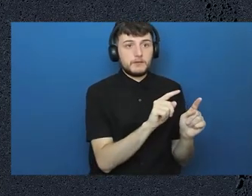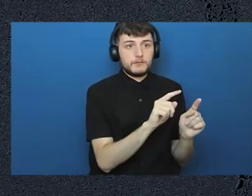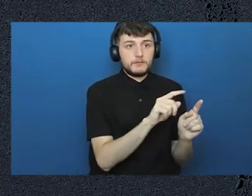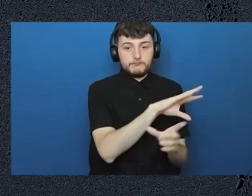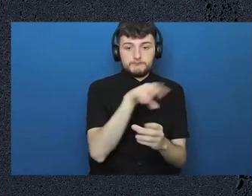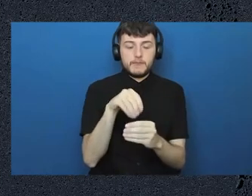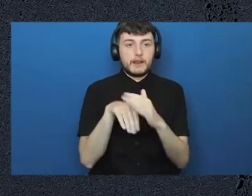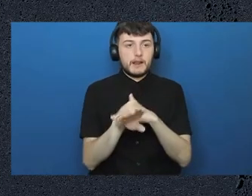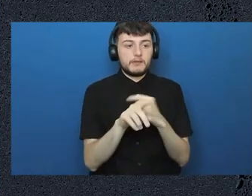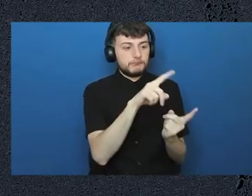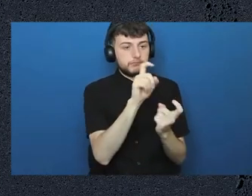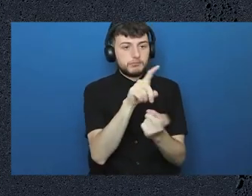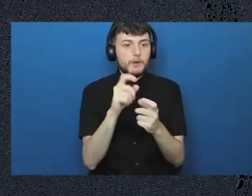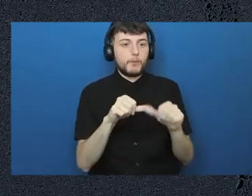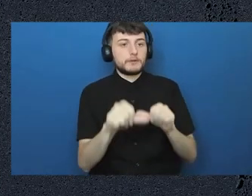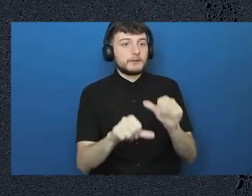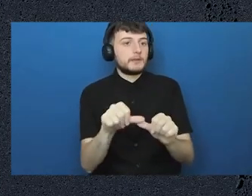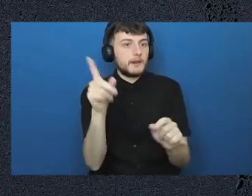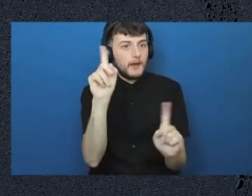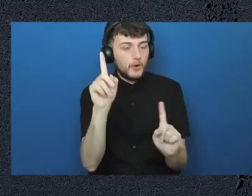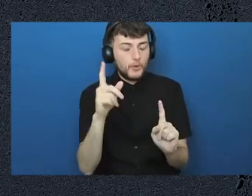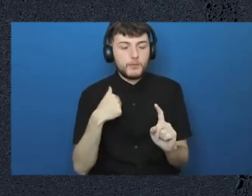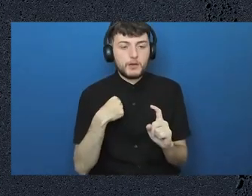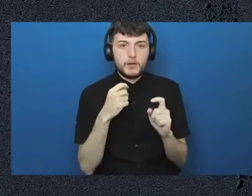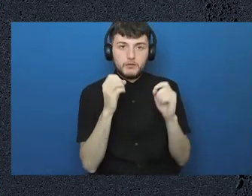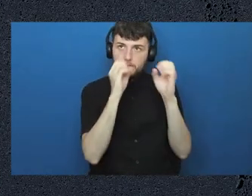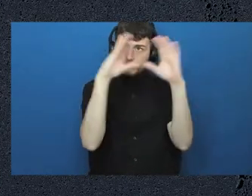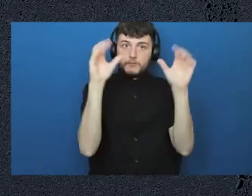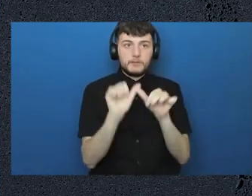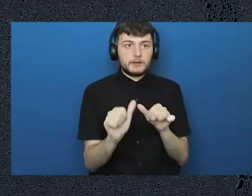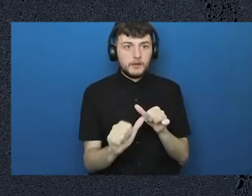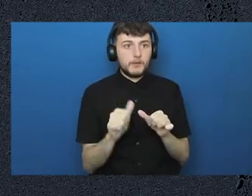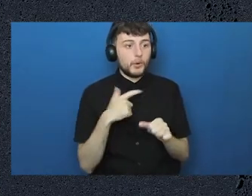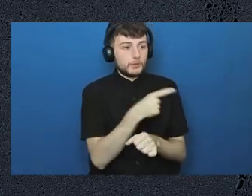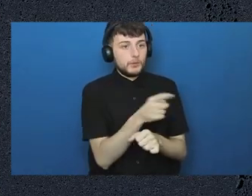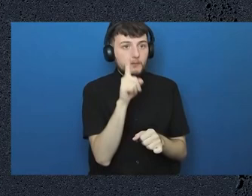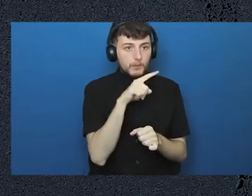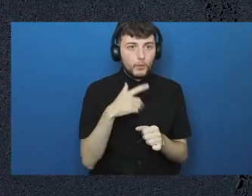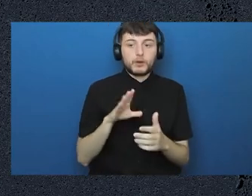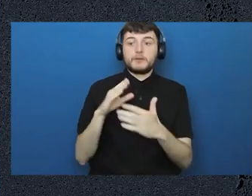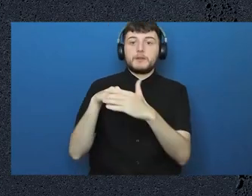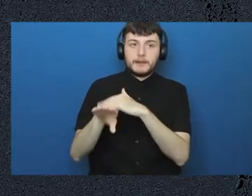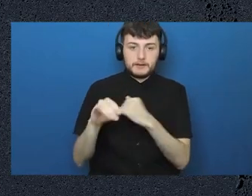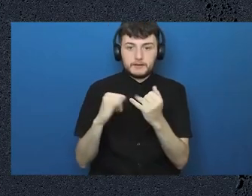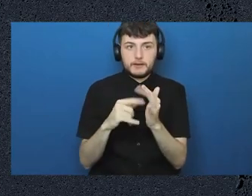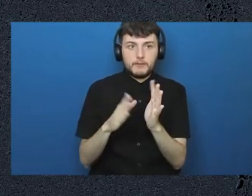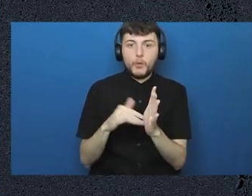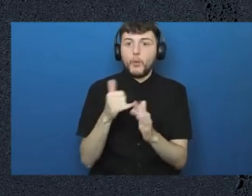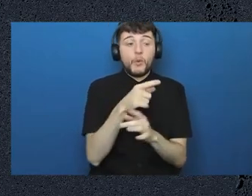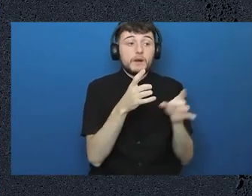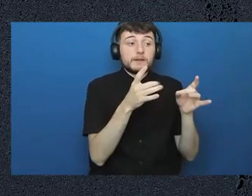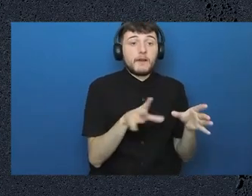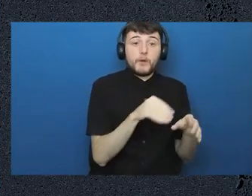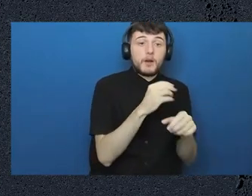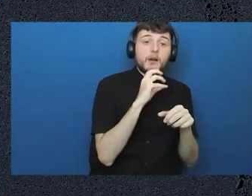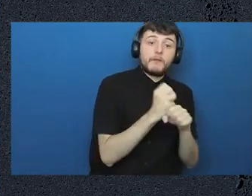an eye-opener because there were people who were trying to break away from industry and enter academia. Or there were people who were trying to come from government and enter academia. And there was